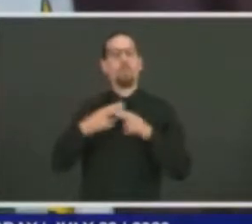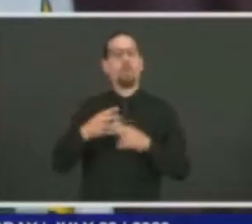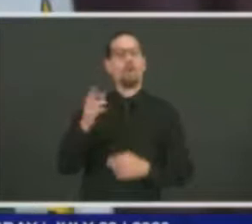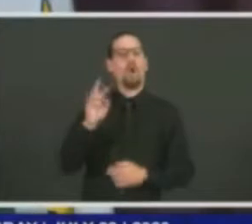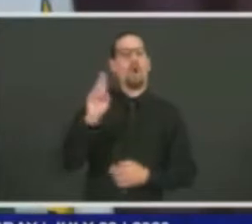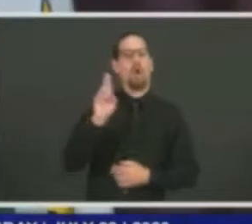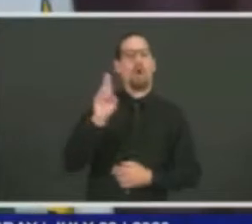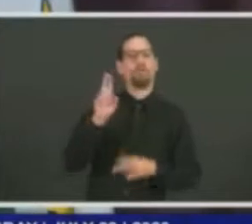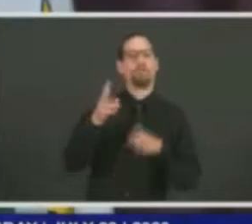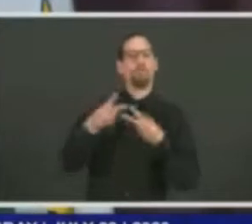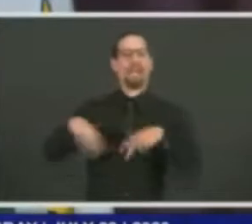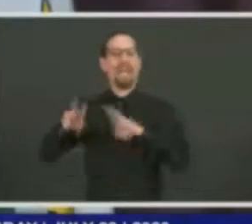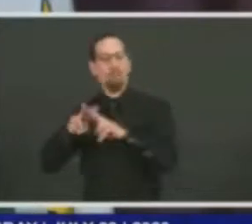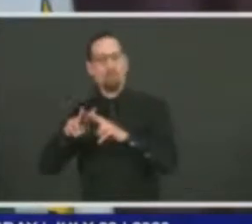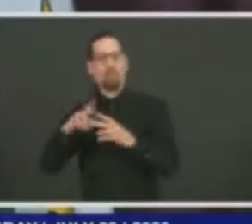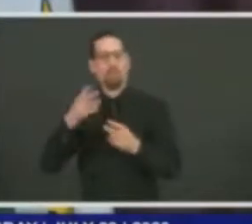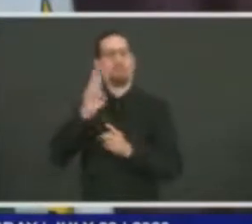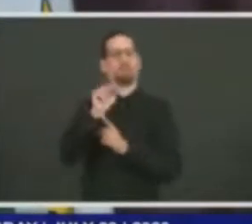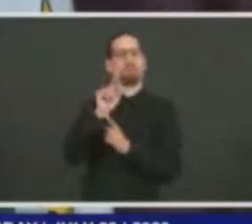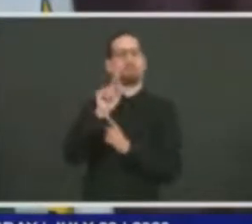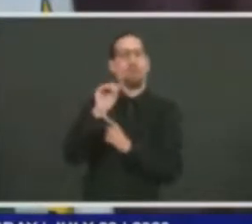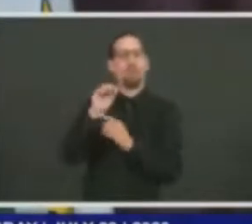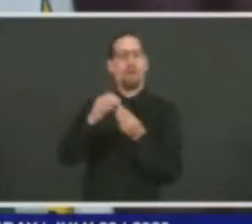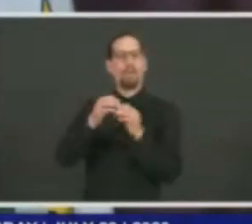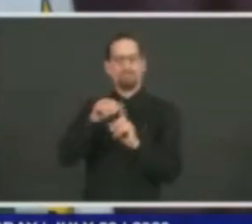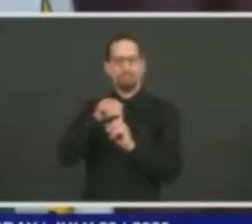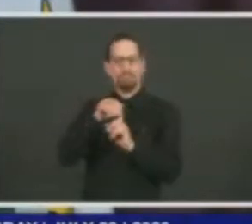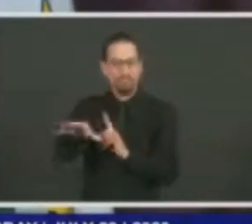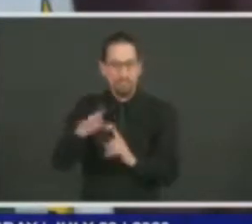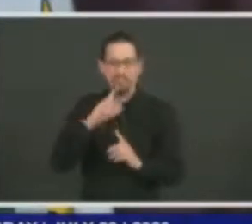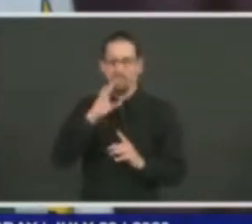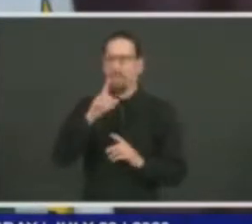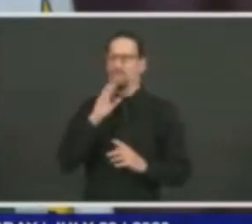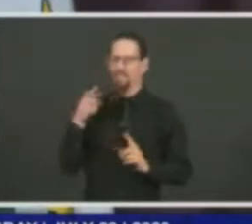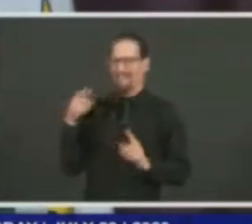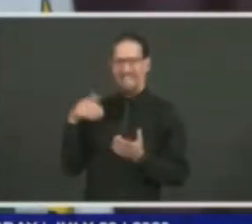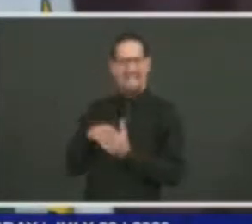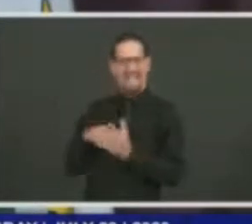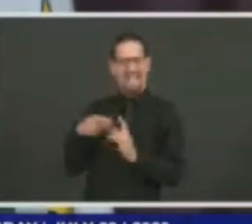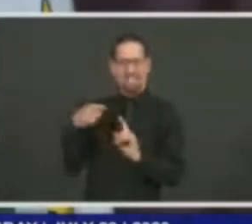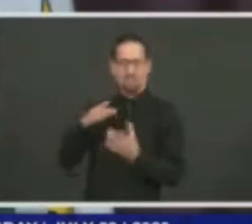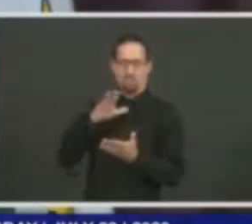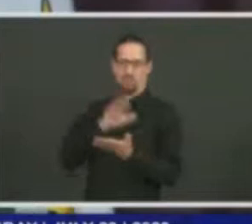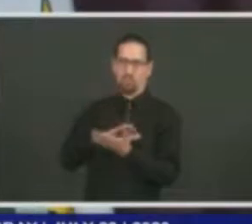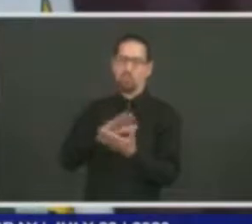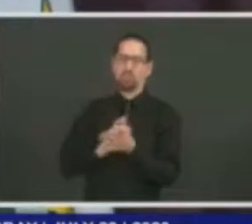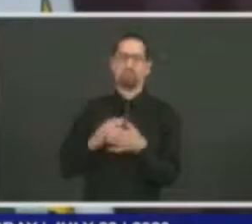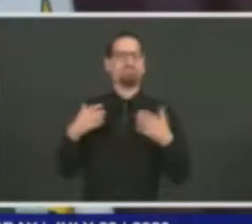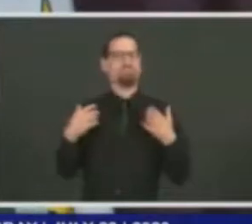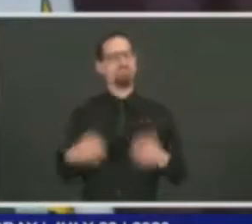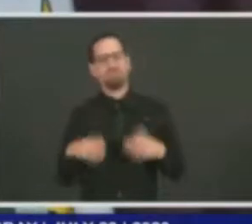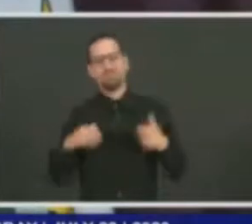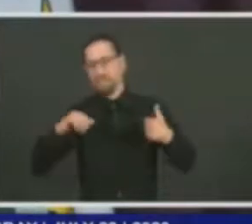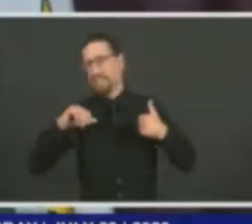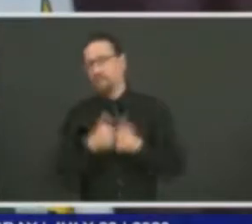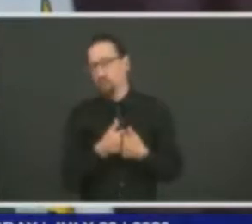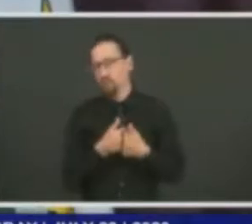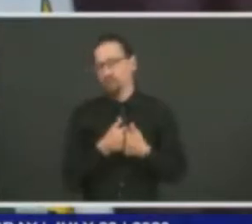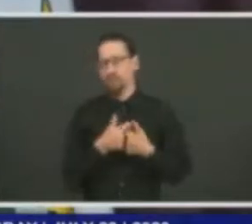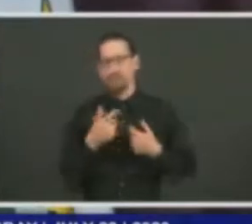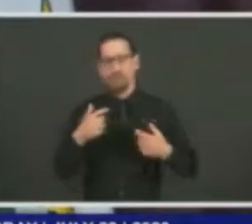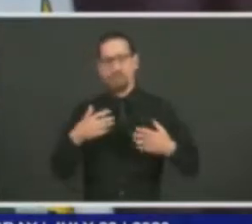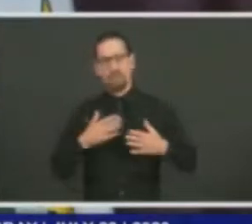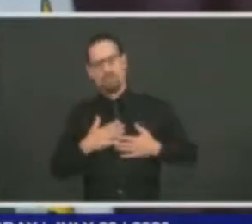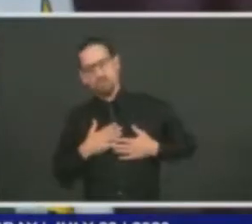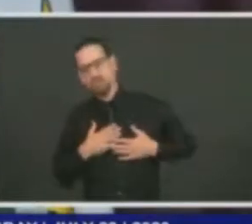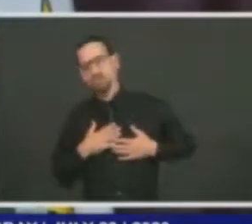I would say this is a tough one. You know, getting schools ready is a tough one. I feel that as a governor, I feel that